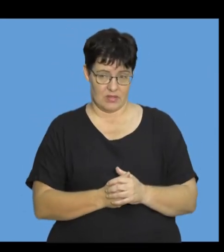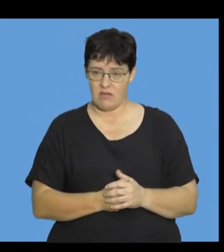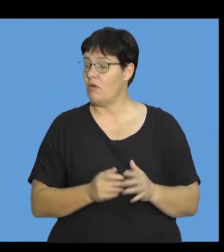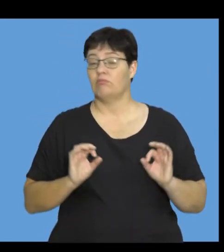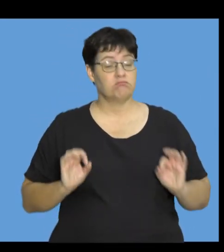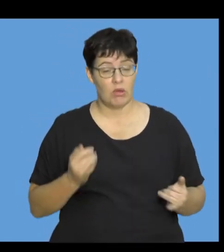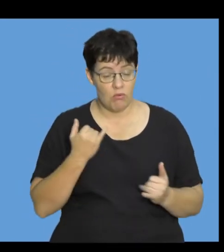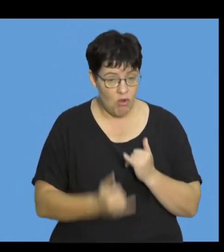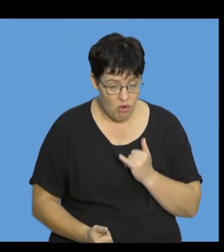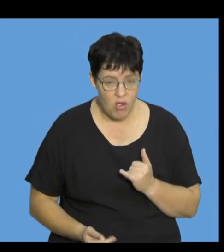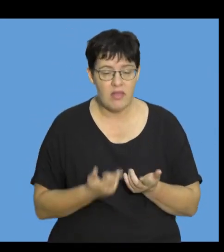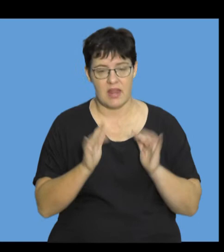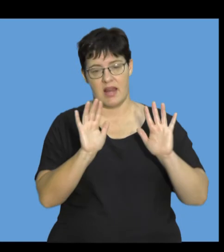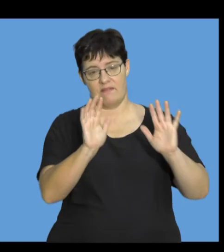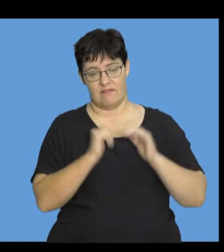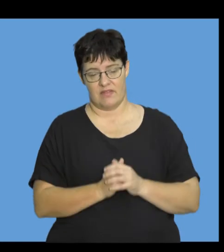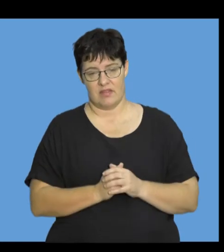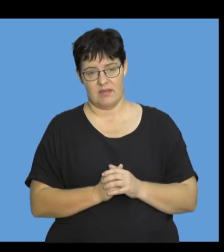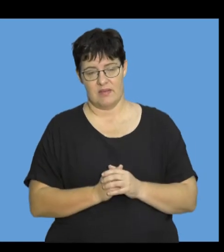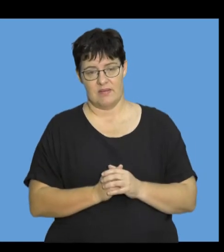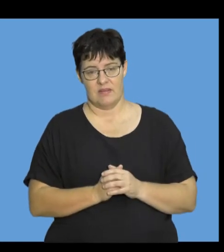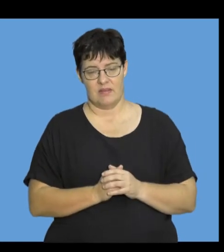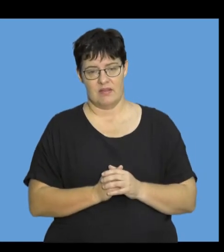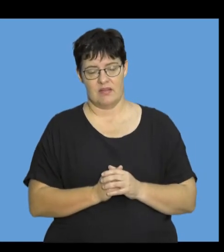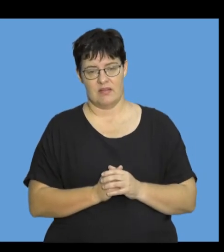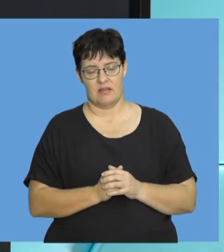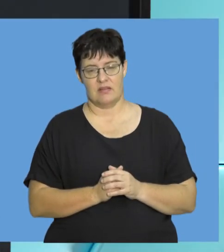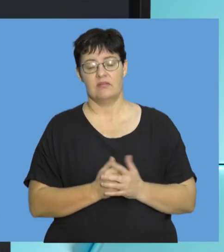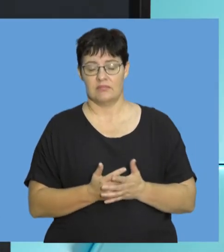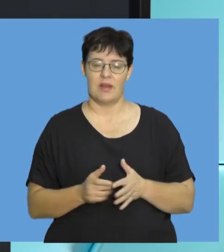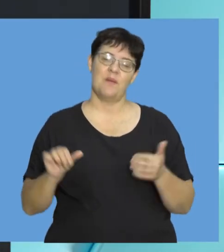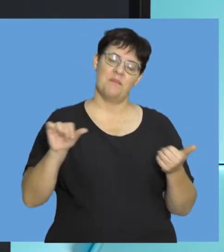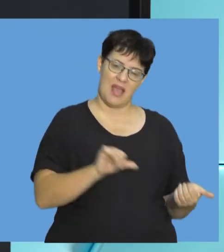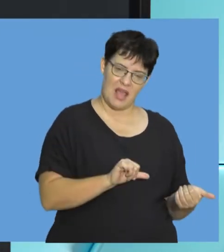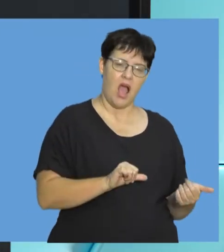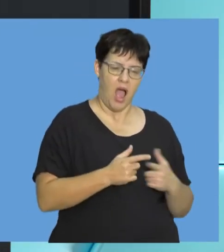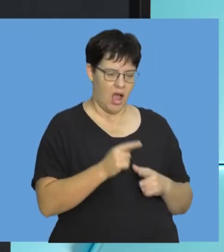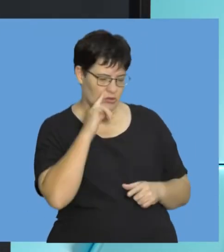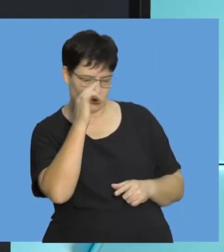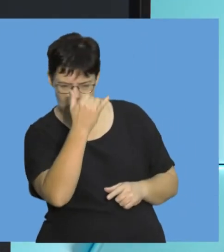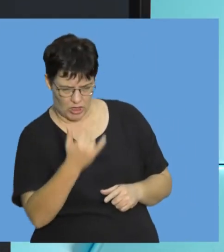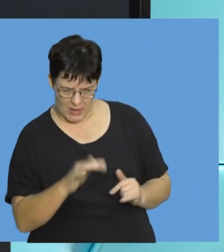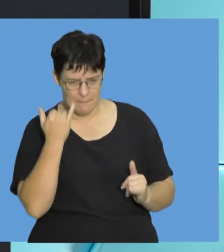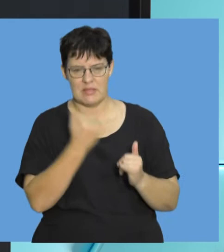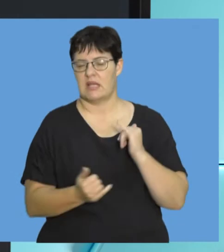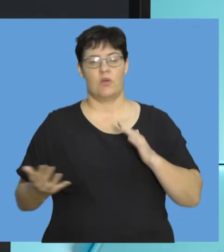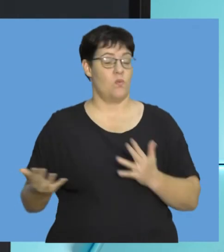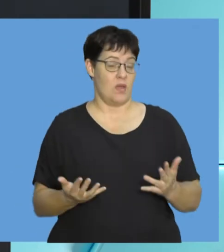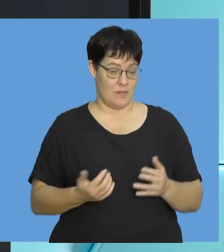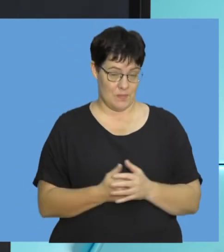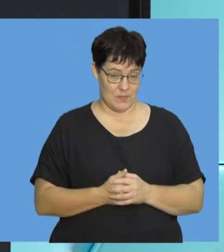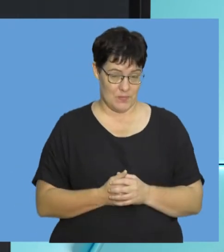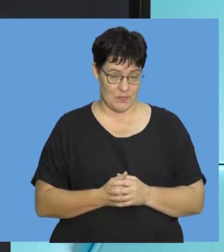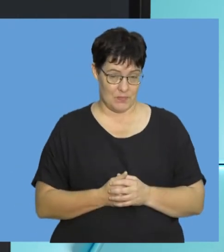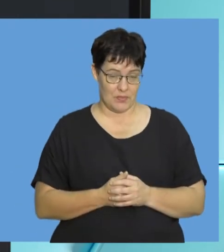your answer is correct or not. If it is not, then you leave it at that. So you then go back and recheck where